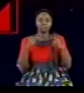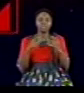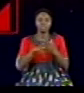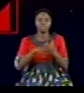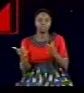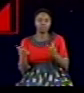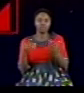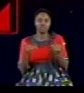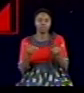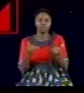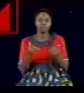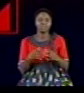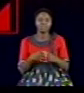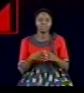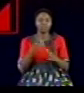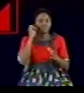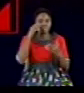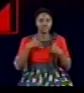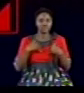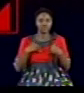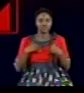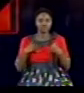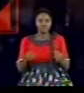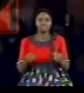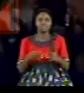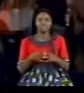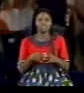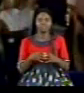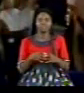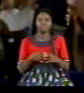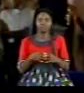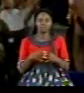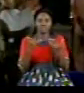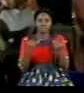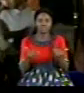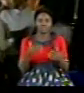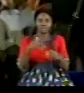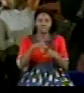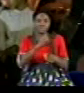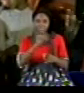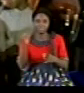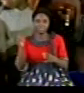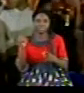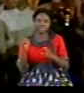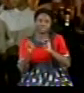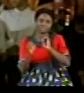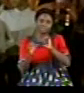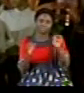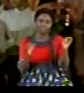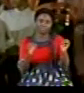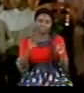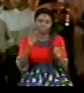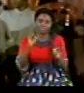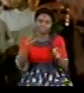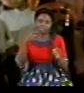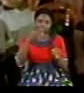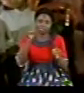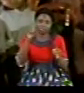peace. Let's take you to Southeast Nigeria. Enugu